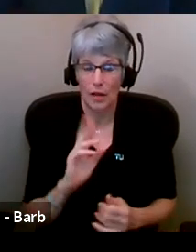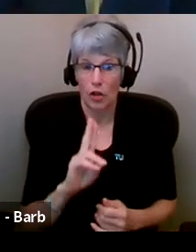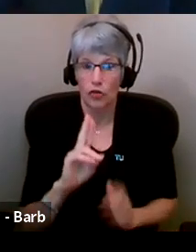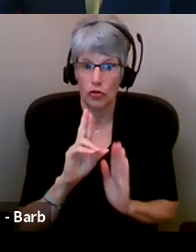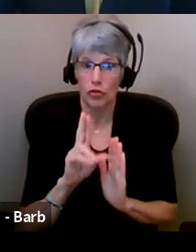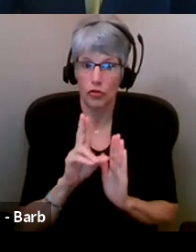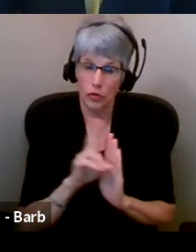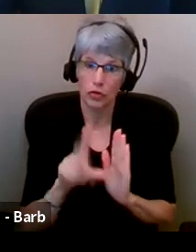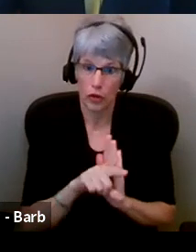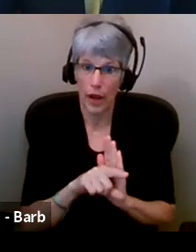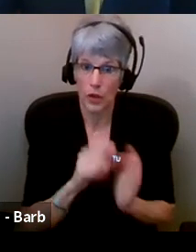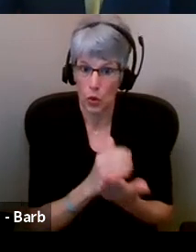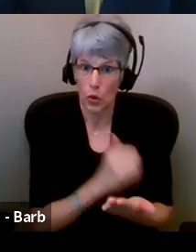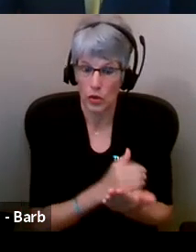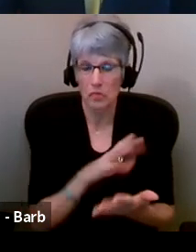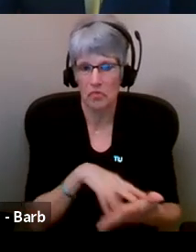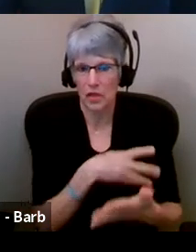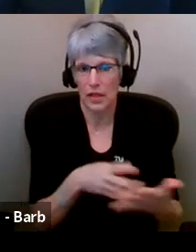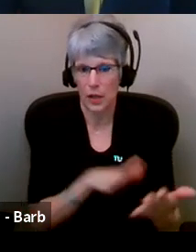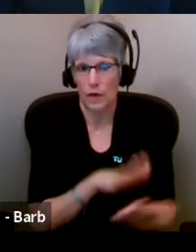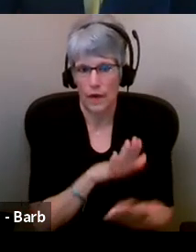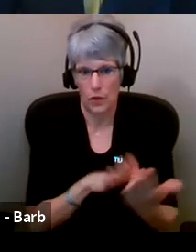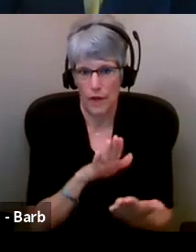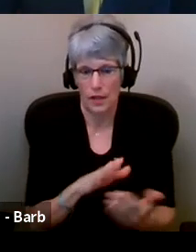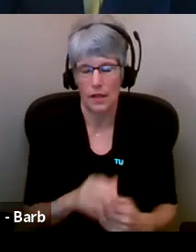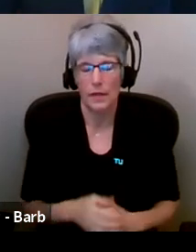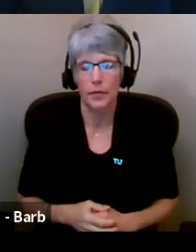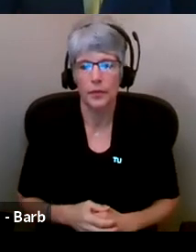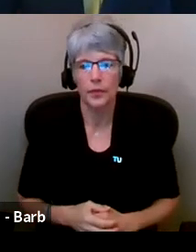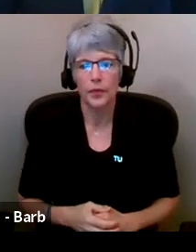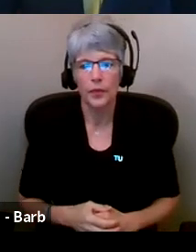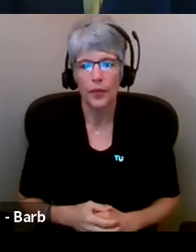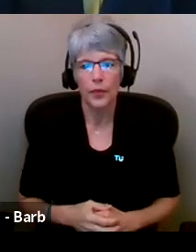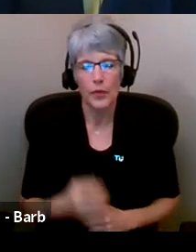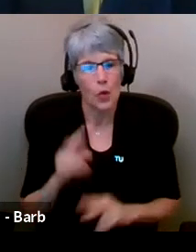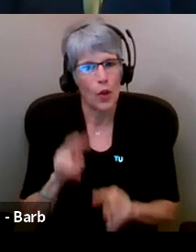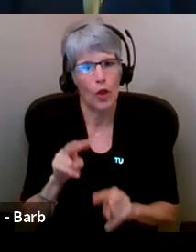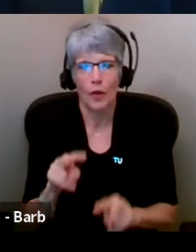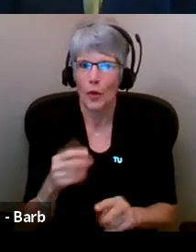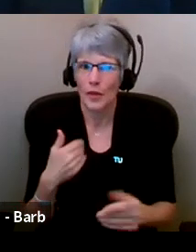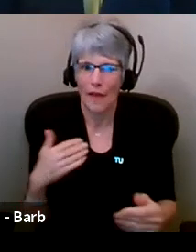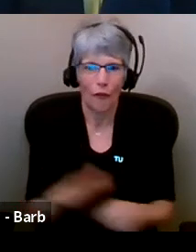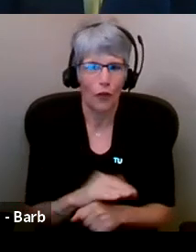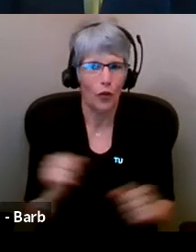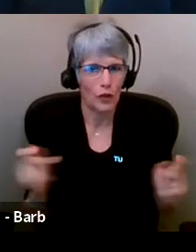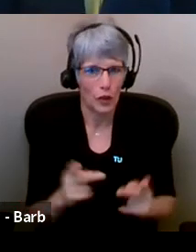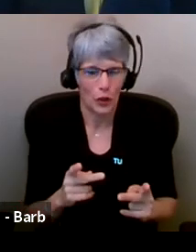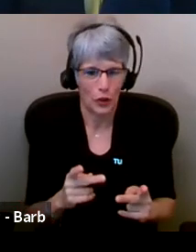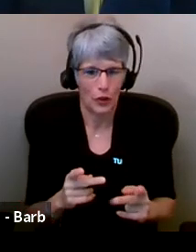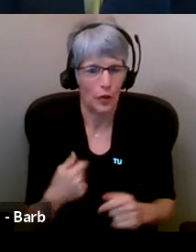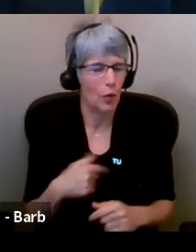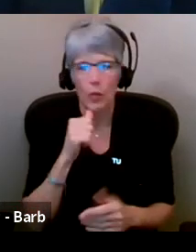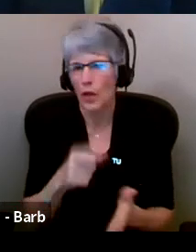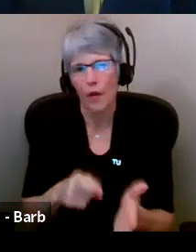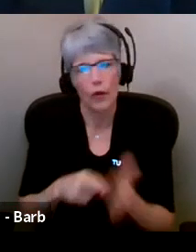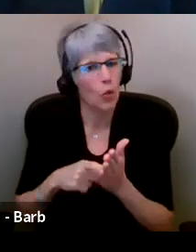courses are scheduled face-to-face. And so we look forward to having that full return. We will not require